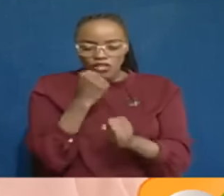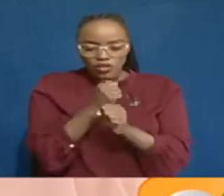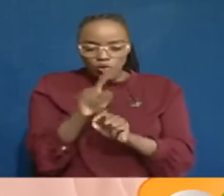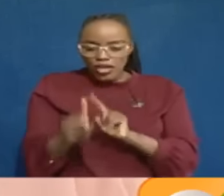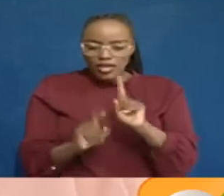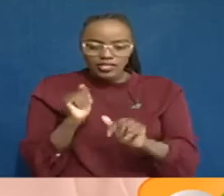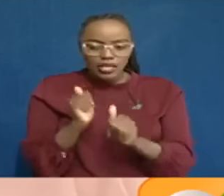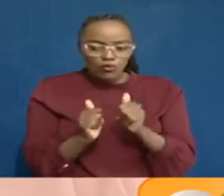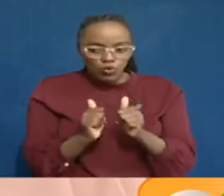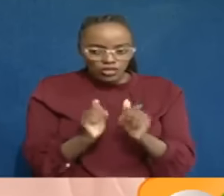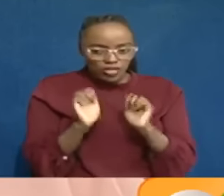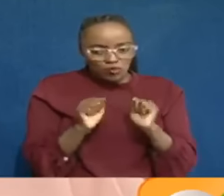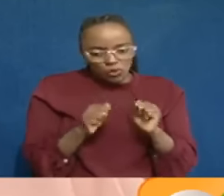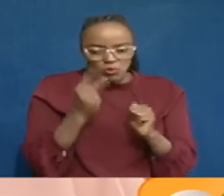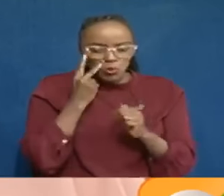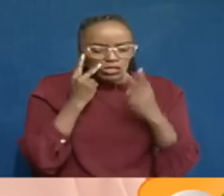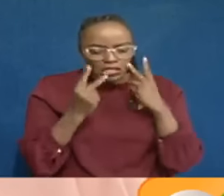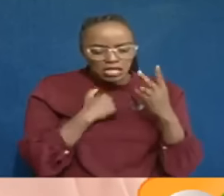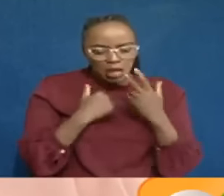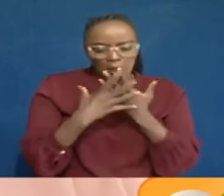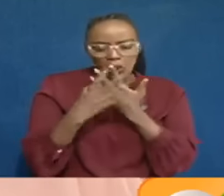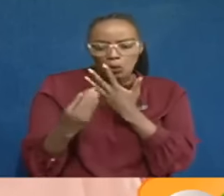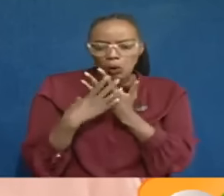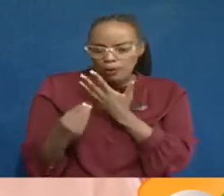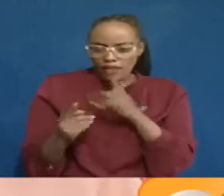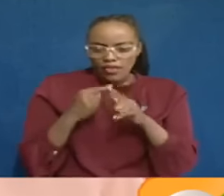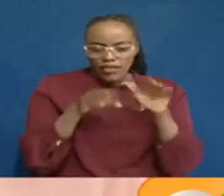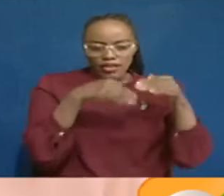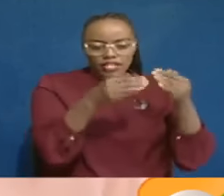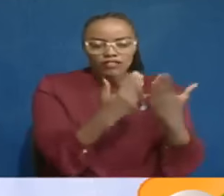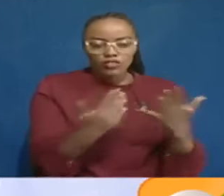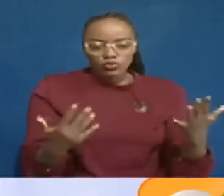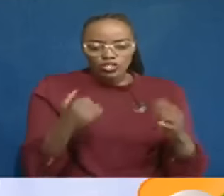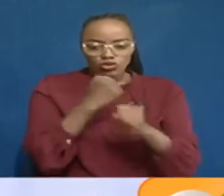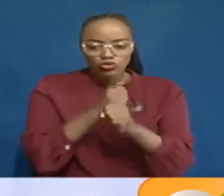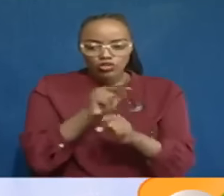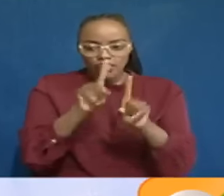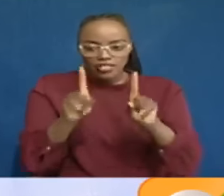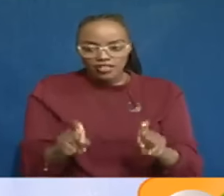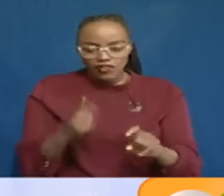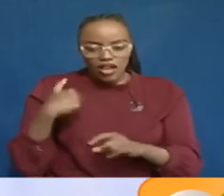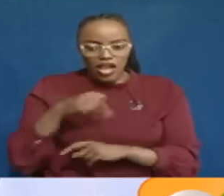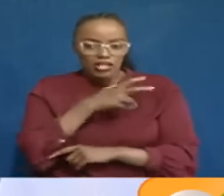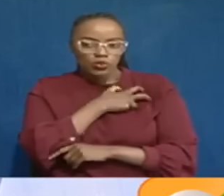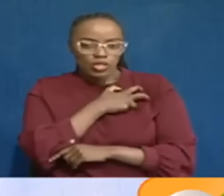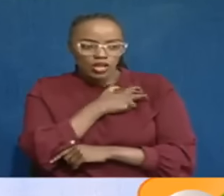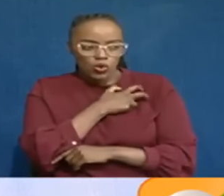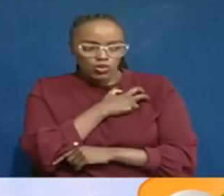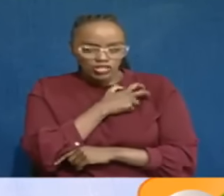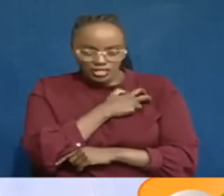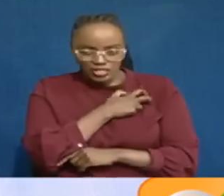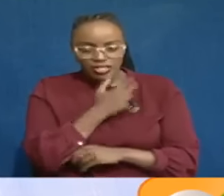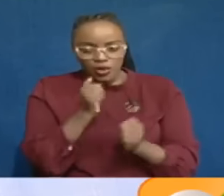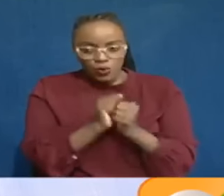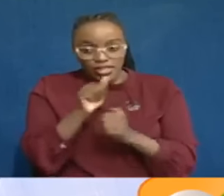ambazo zinaonekana kuwa zimepigwa photocopy alafu wanapewa watoto wafanye hizo mtihani. We are consulting with our NEC